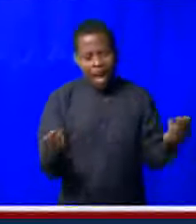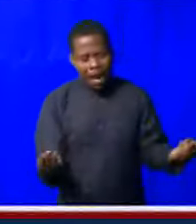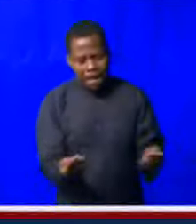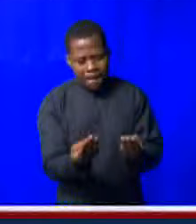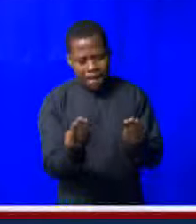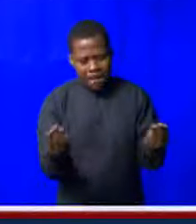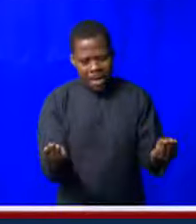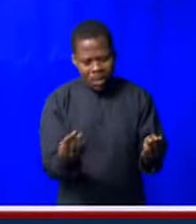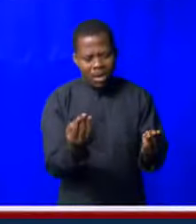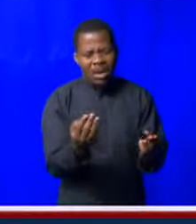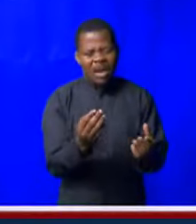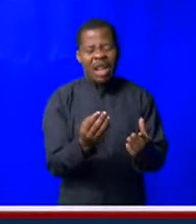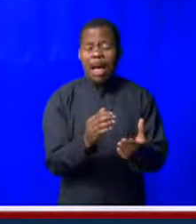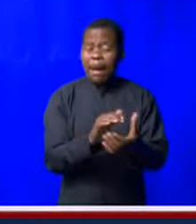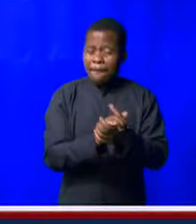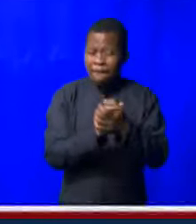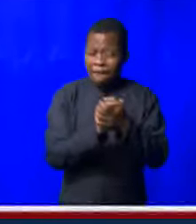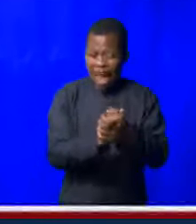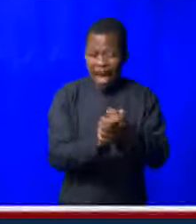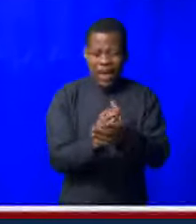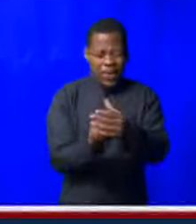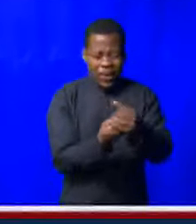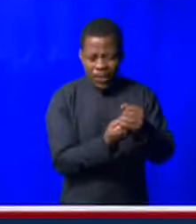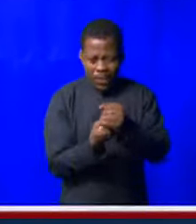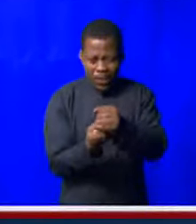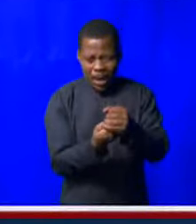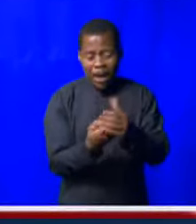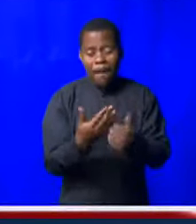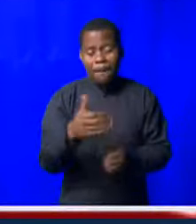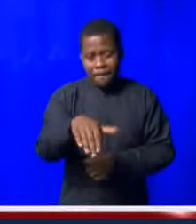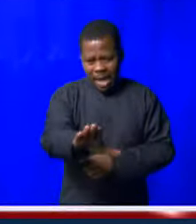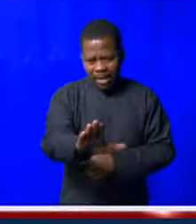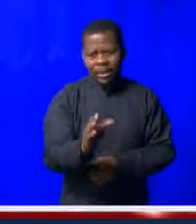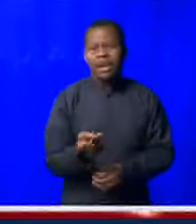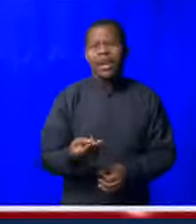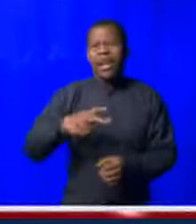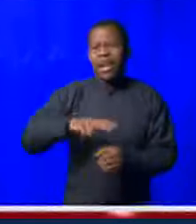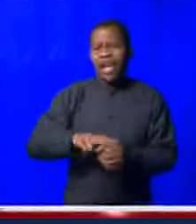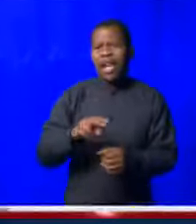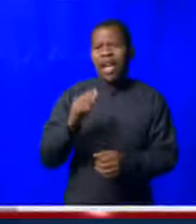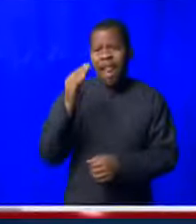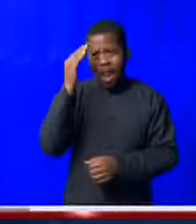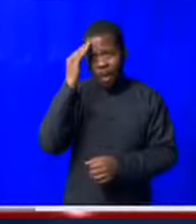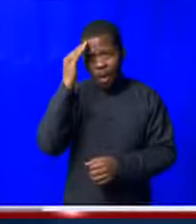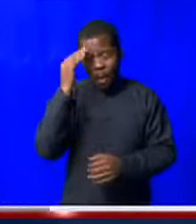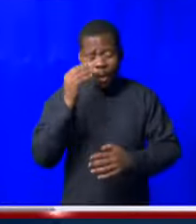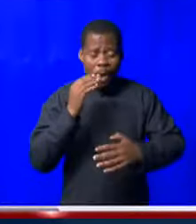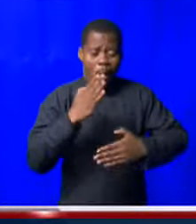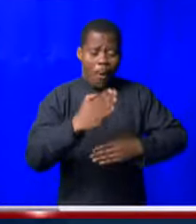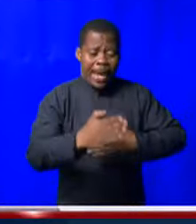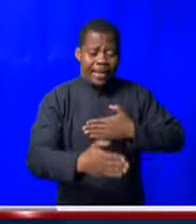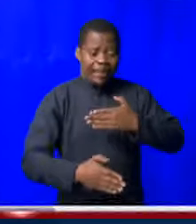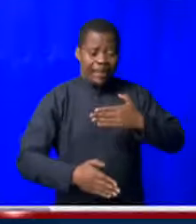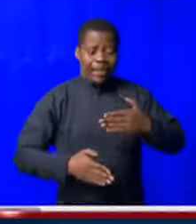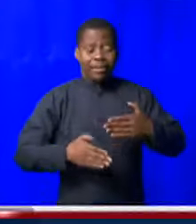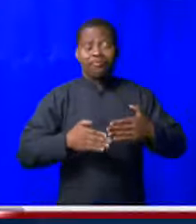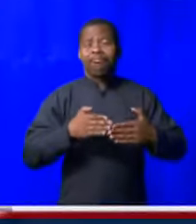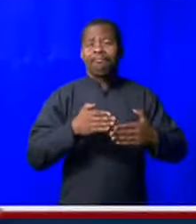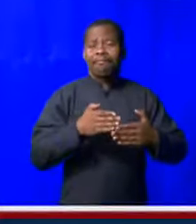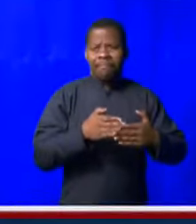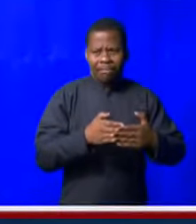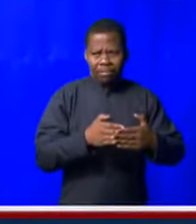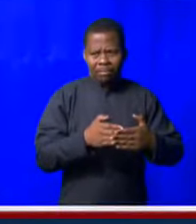South Africa. We affirm that history has placed on our shoulders